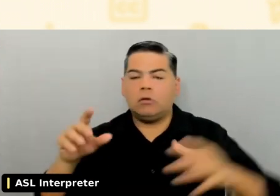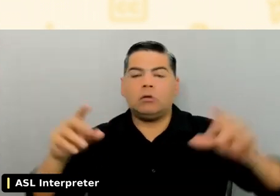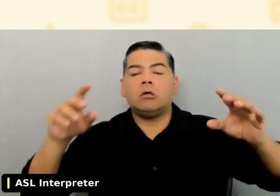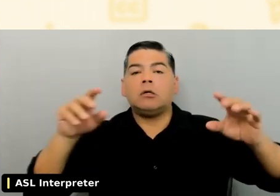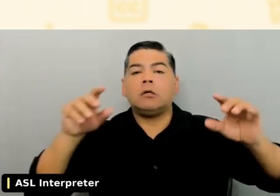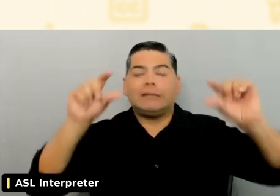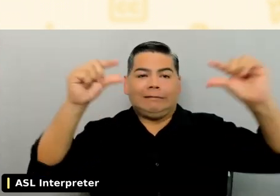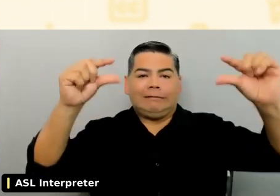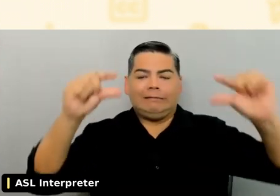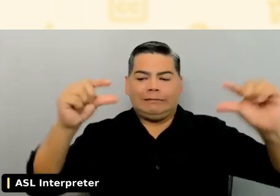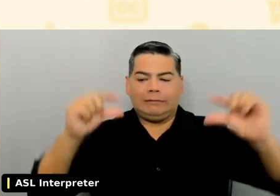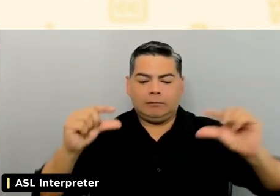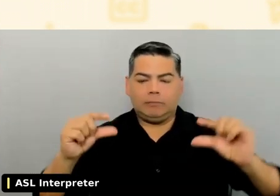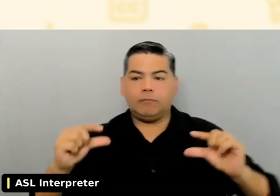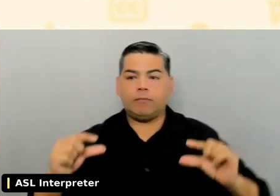So just the contents.